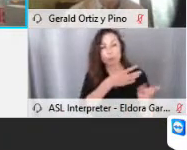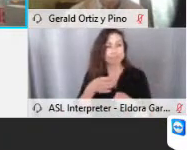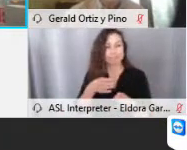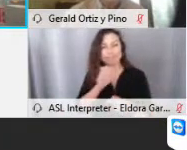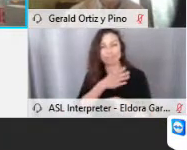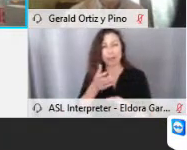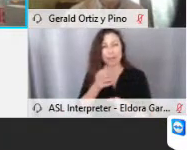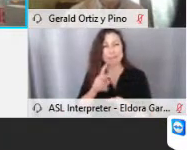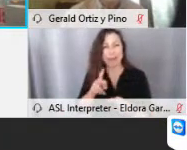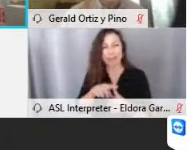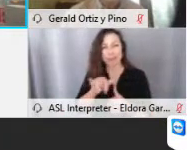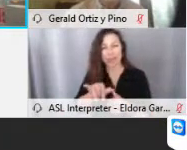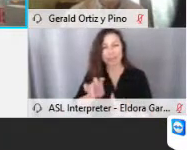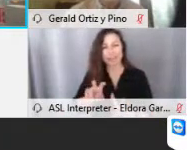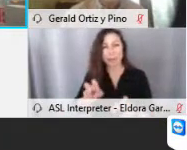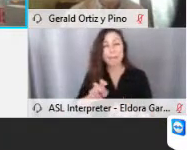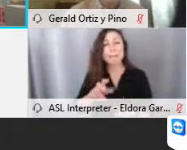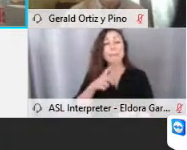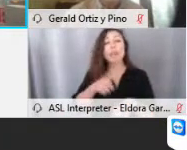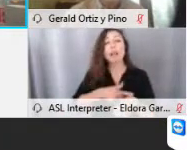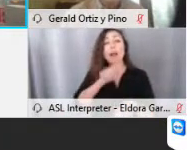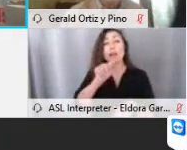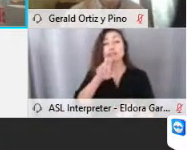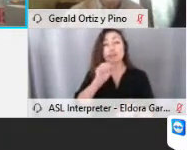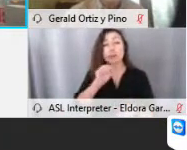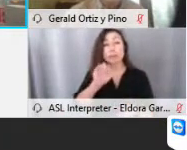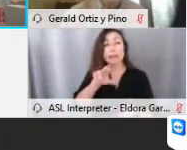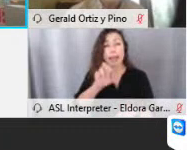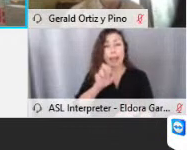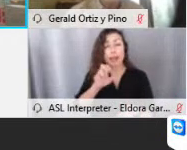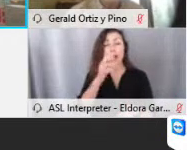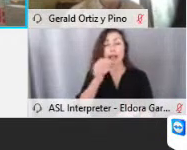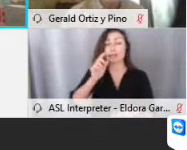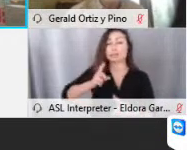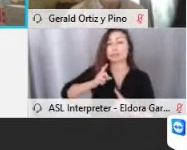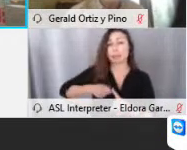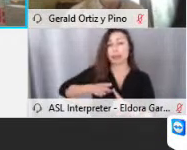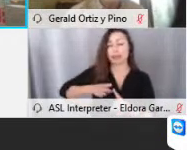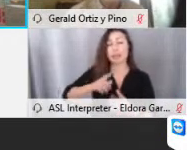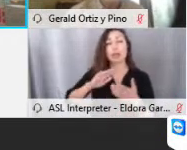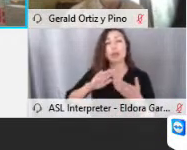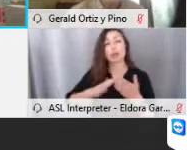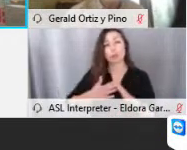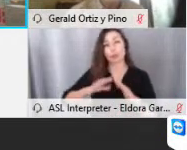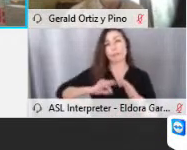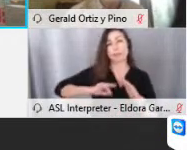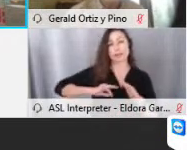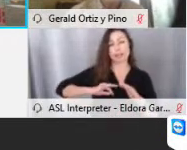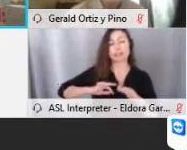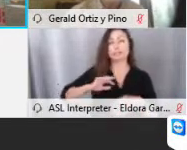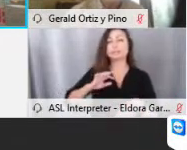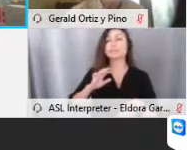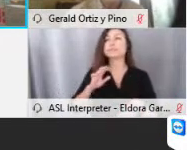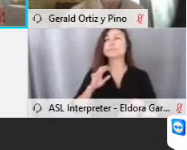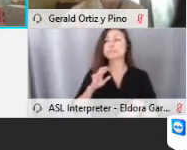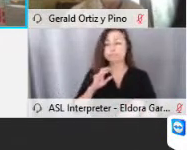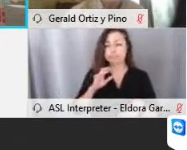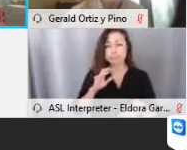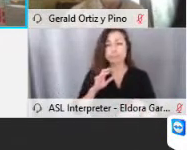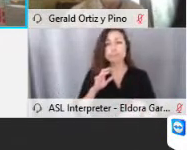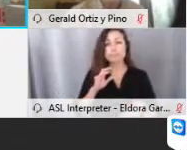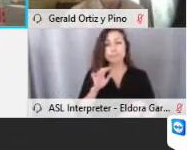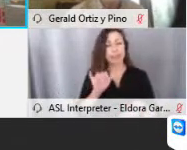looking at long-term care and specifically the community benefit